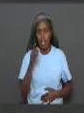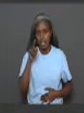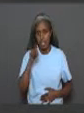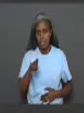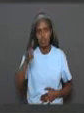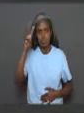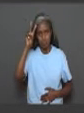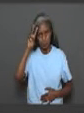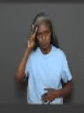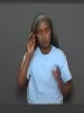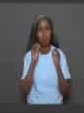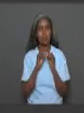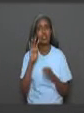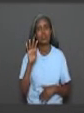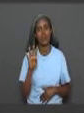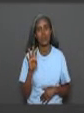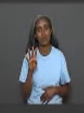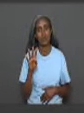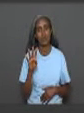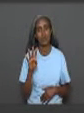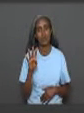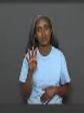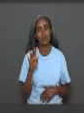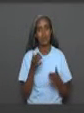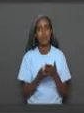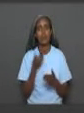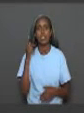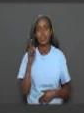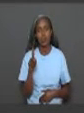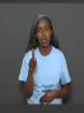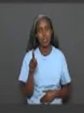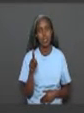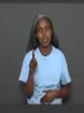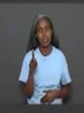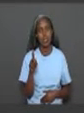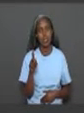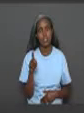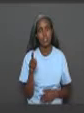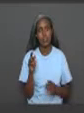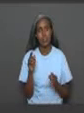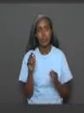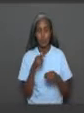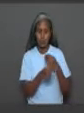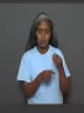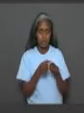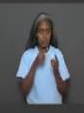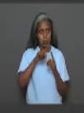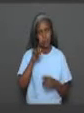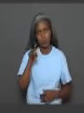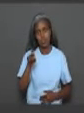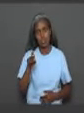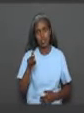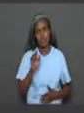squared plus 4 minus 1 with respect to x.